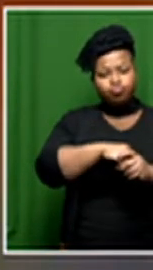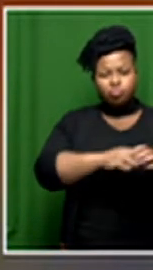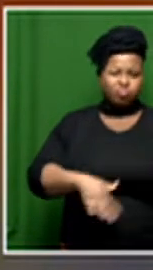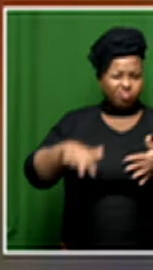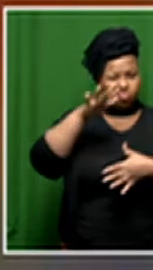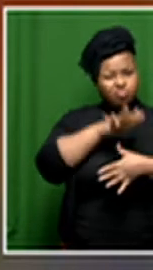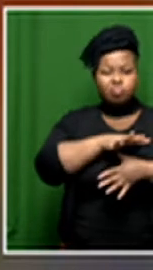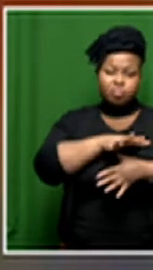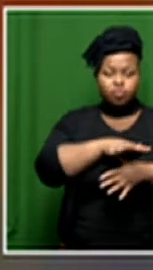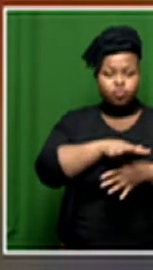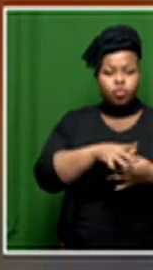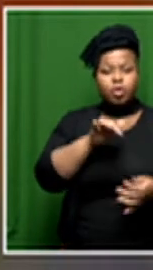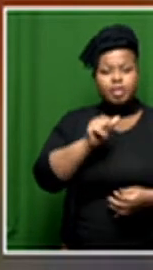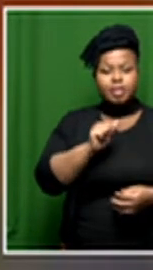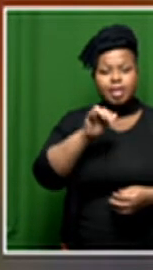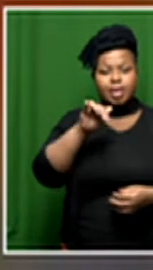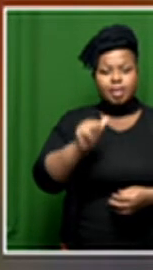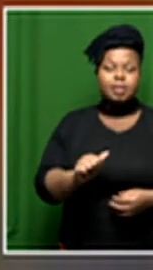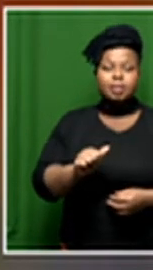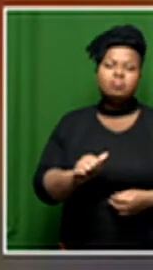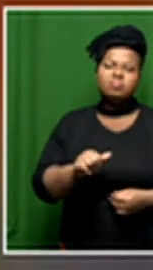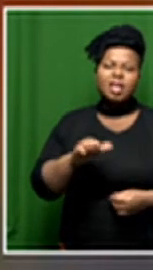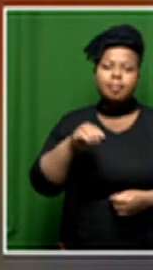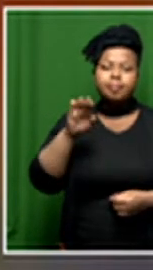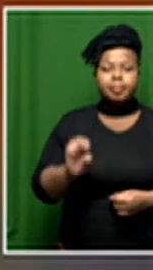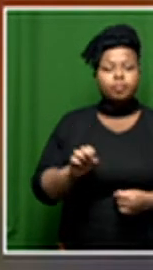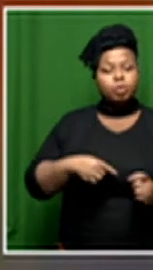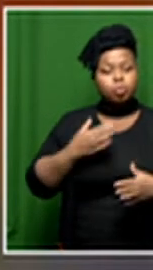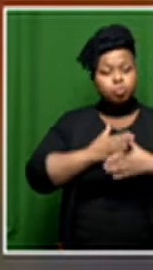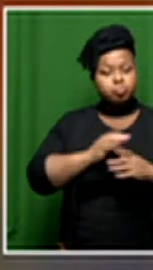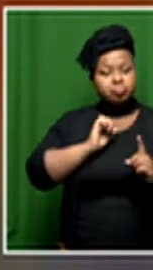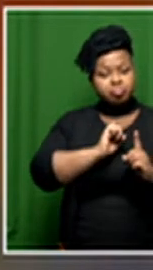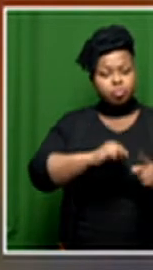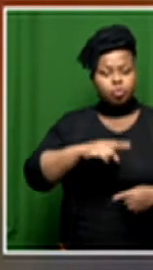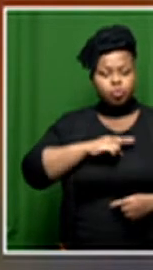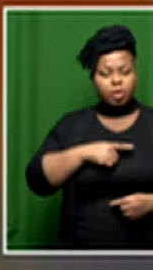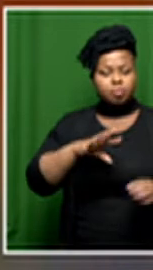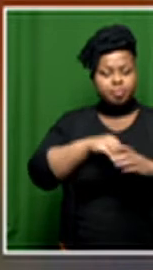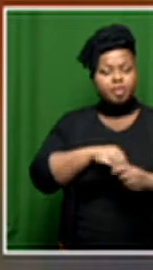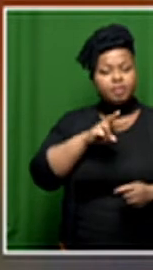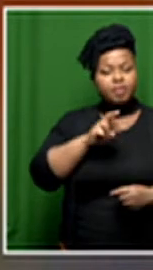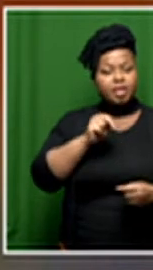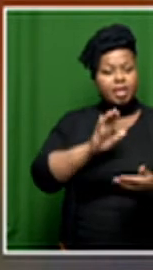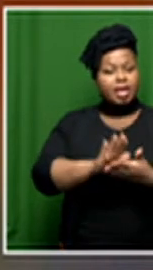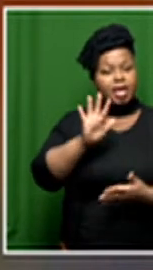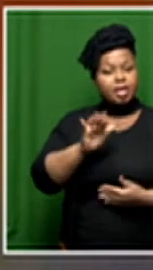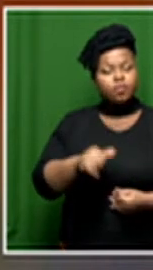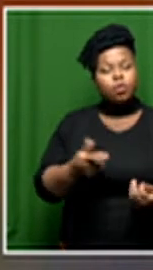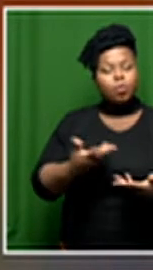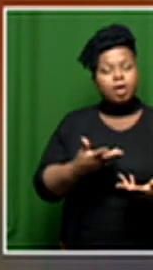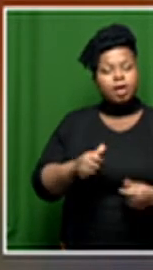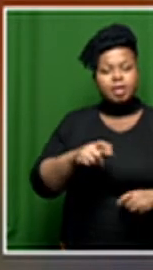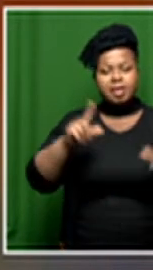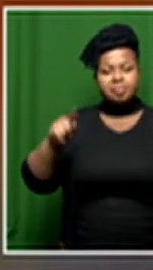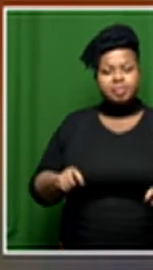an important core concept for Yay Abe, his recent body of work that has been installed at the V&A Waterfront in the mother city